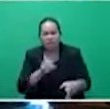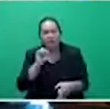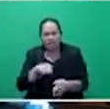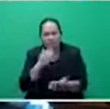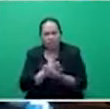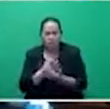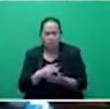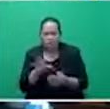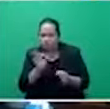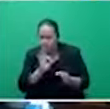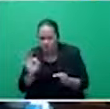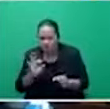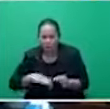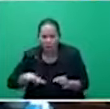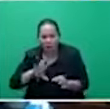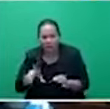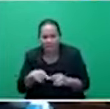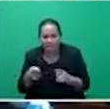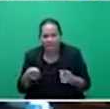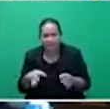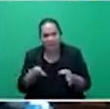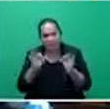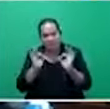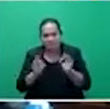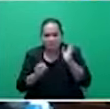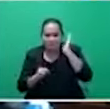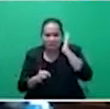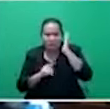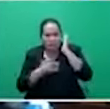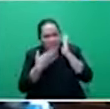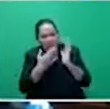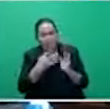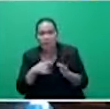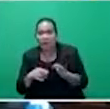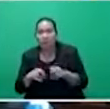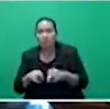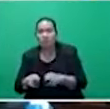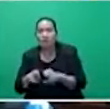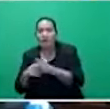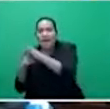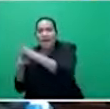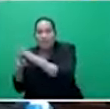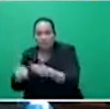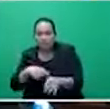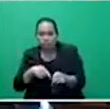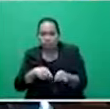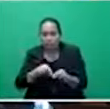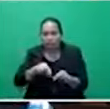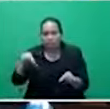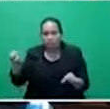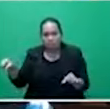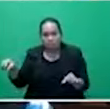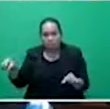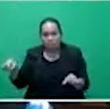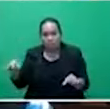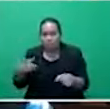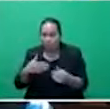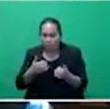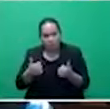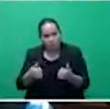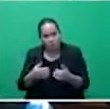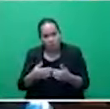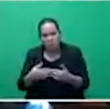I also thank him for his acknowledgement how a road from Nandi to Suva through inland Vitilevu would open up opportunities for